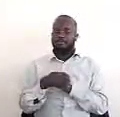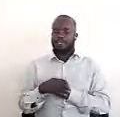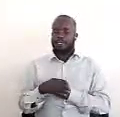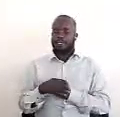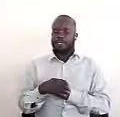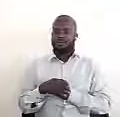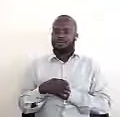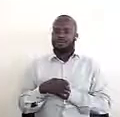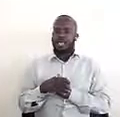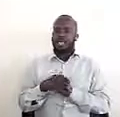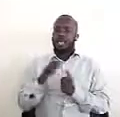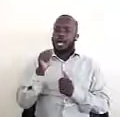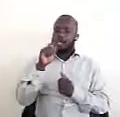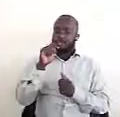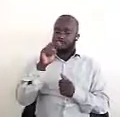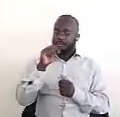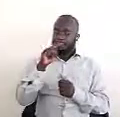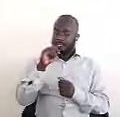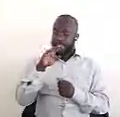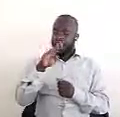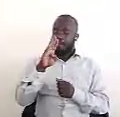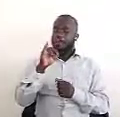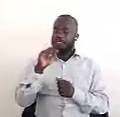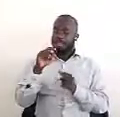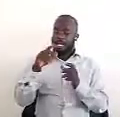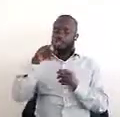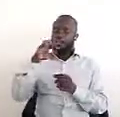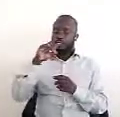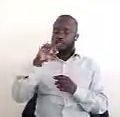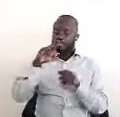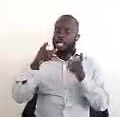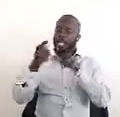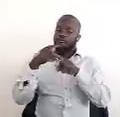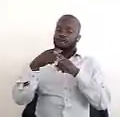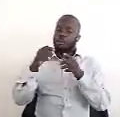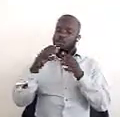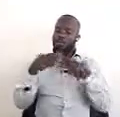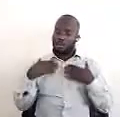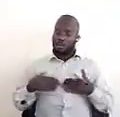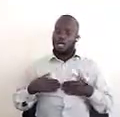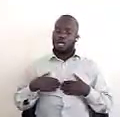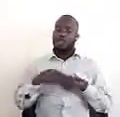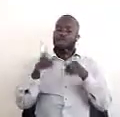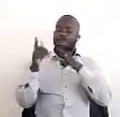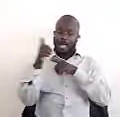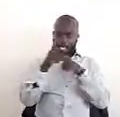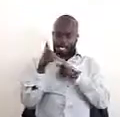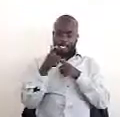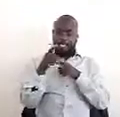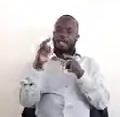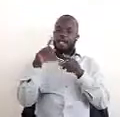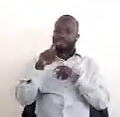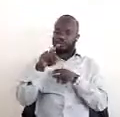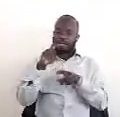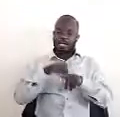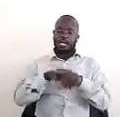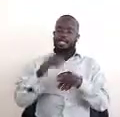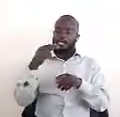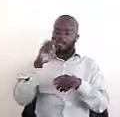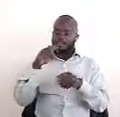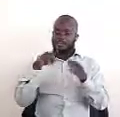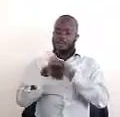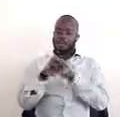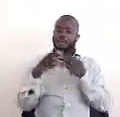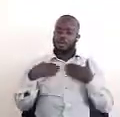present. Antibodies are special proteins produced by the body's immune system to fight infection when HIV enters